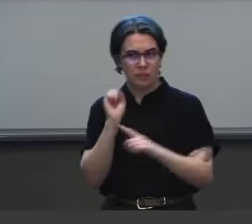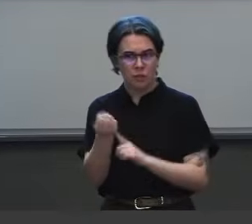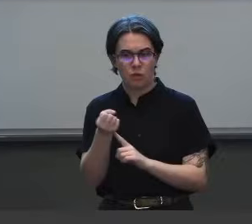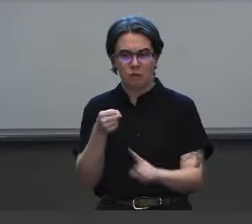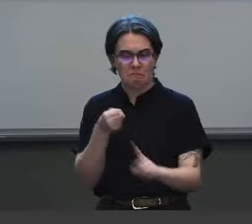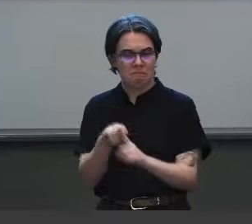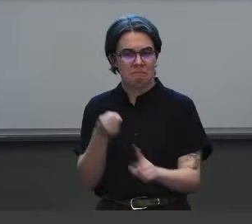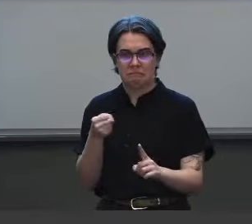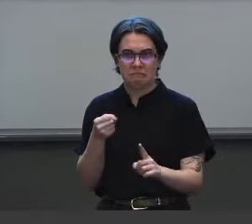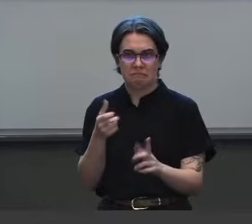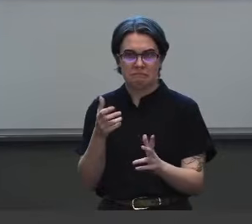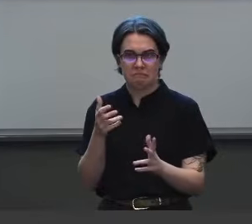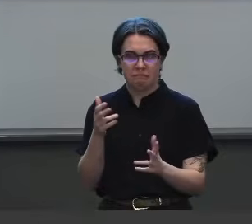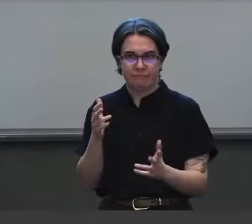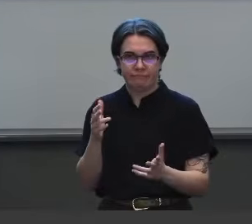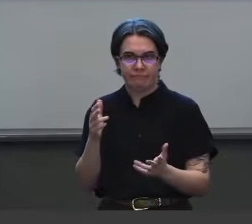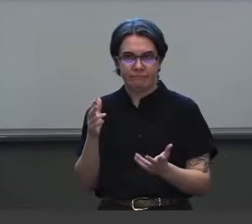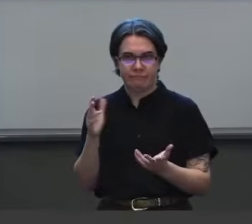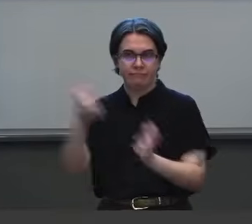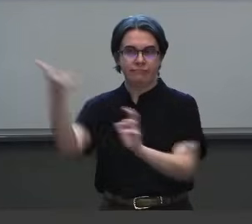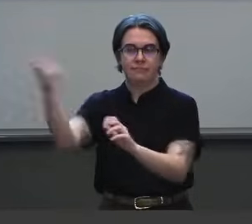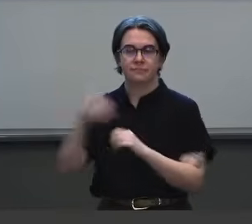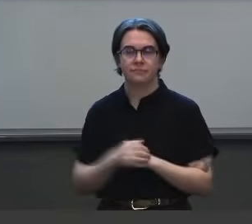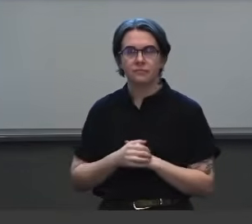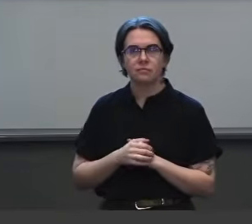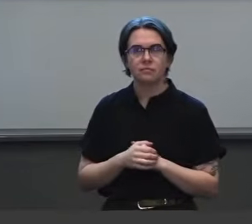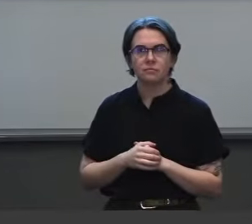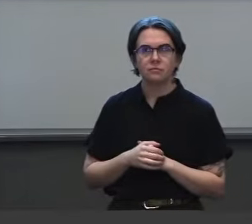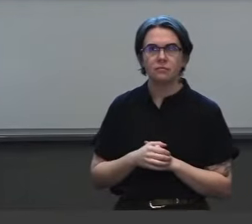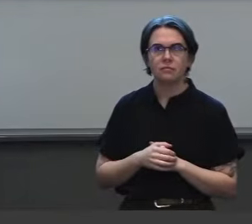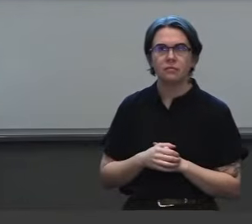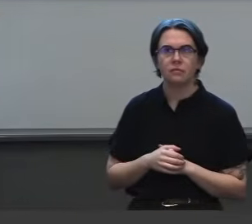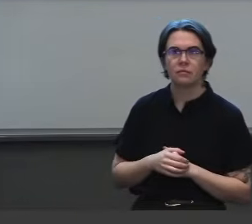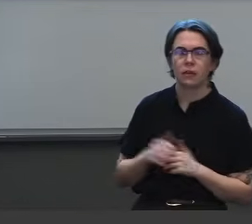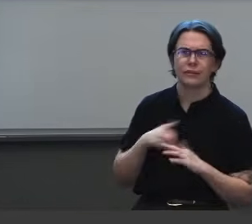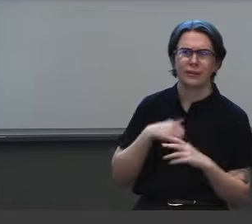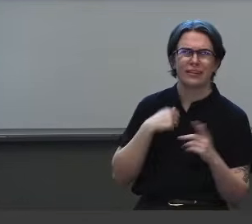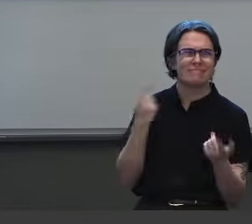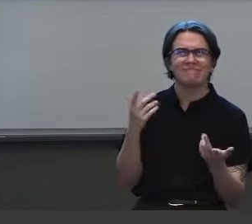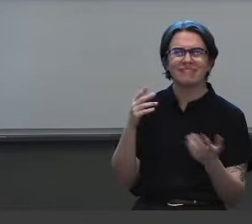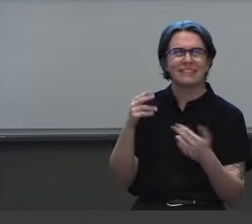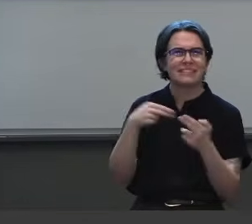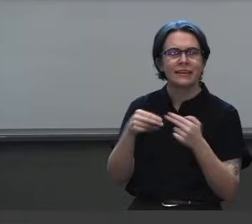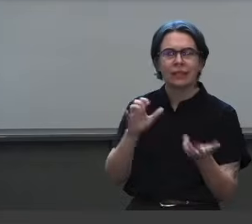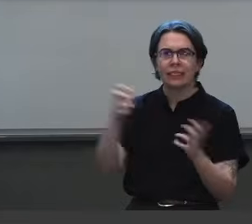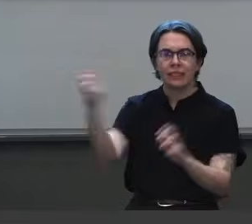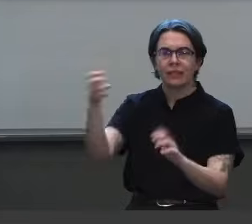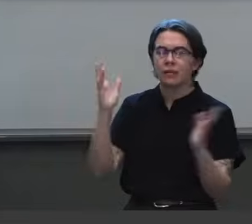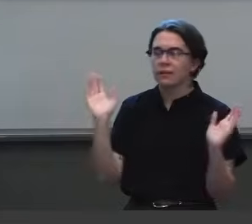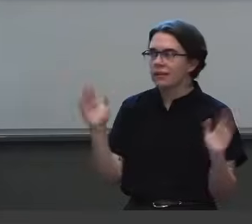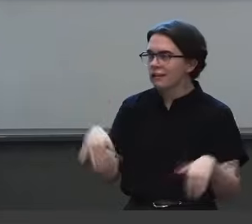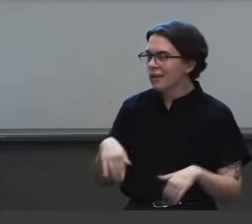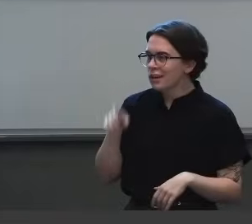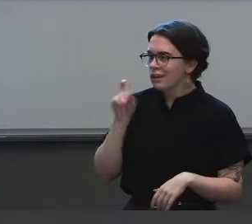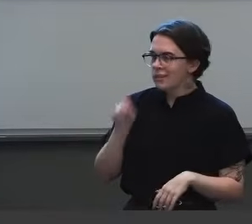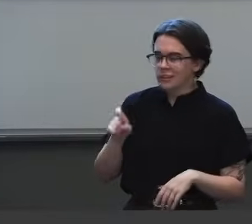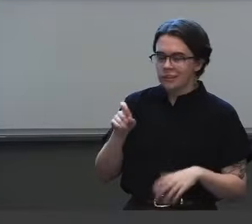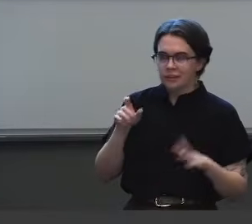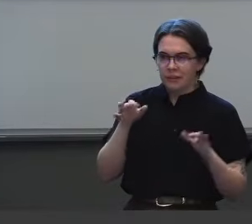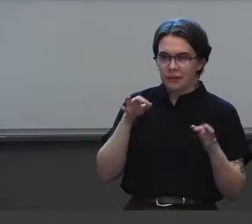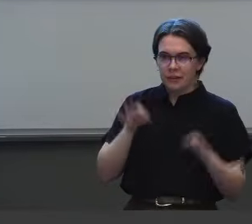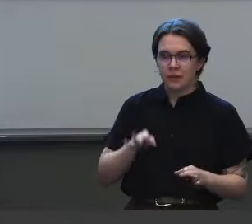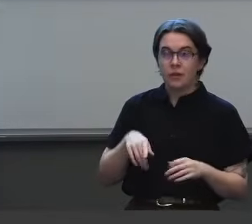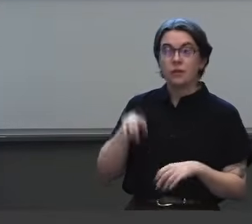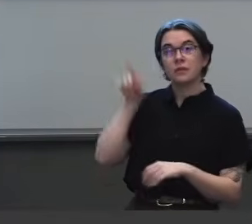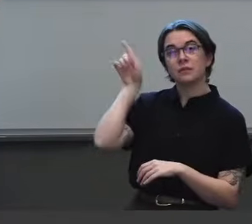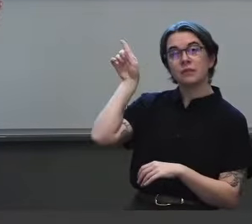Yeah, again, sorry, this slide, I didn't realize that there's, so I've got basically percentage of the sample. I'm sorry, I should have walked through you what the slide is. This is